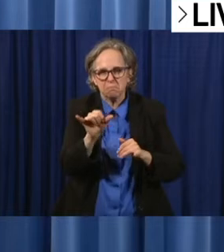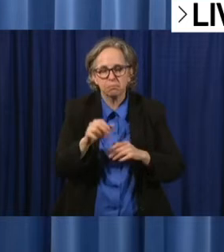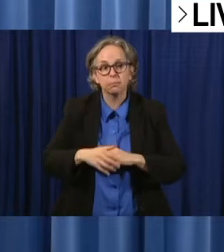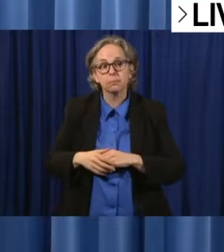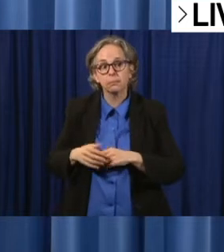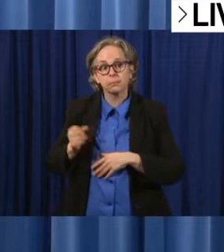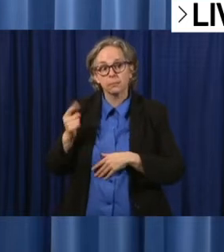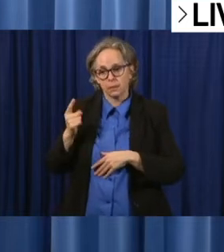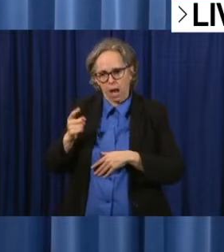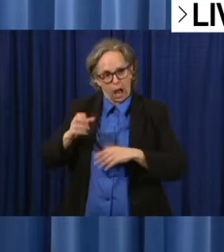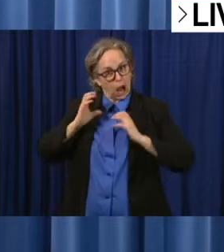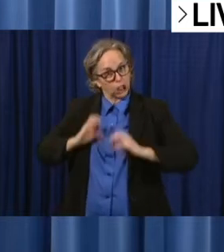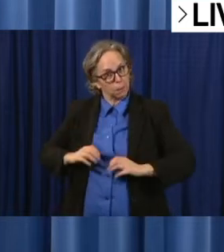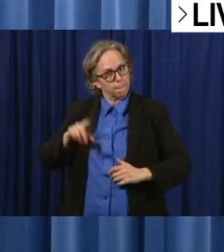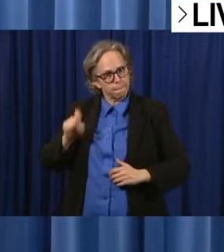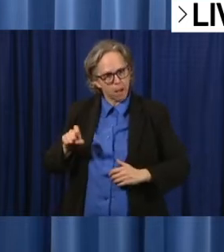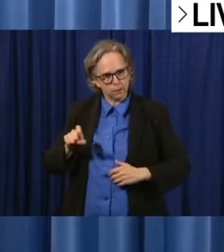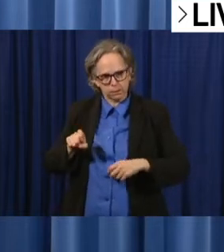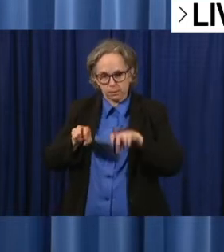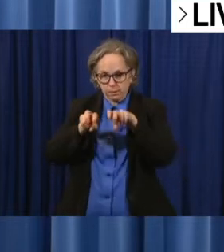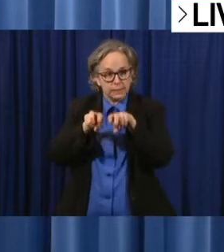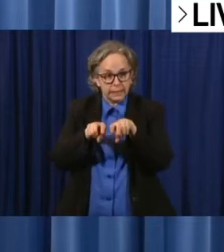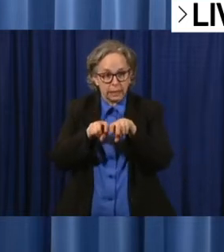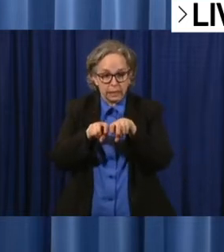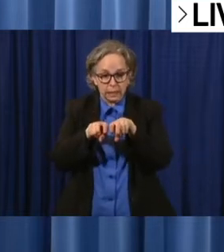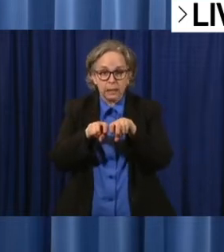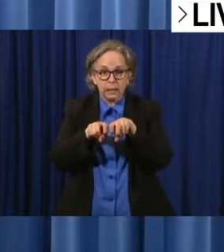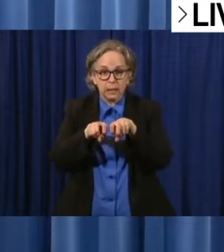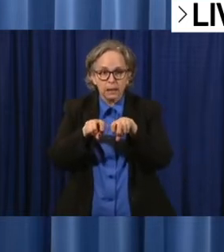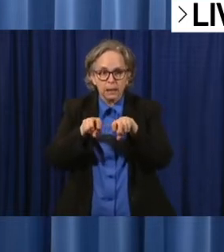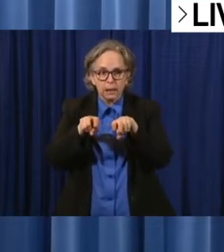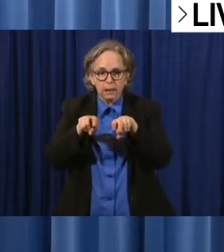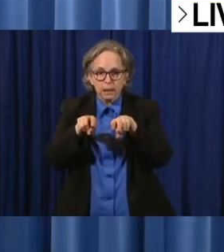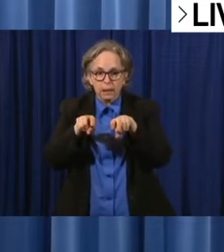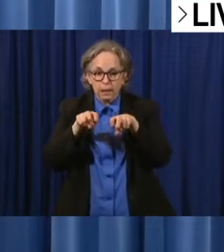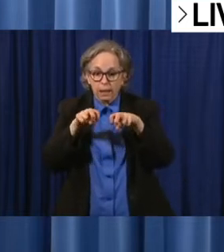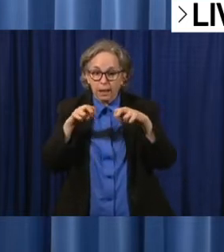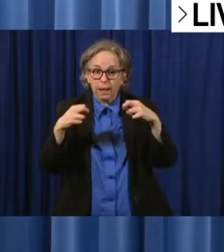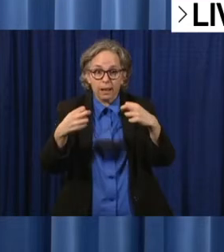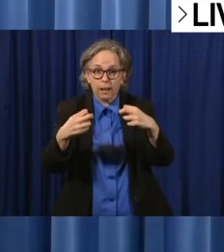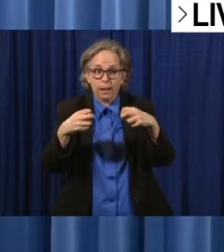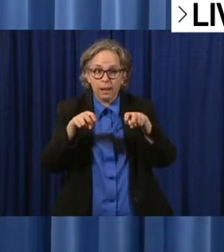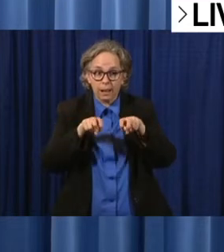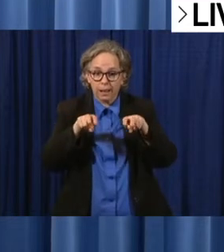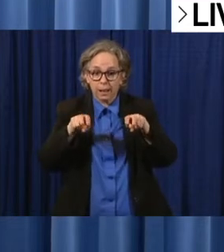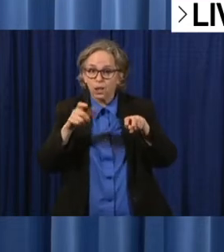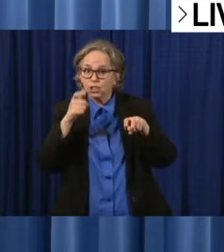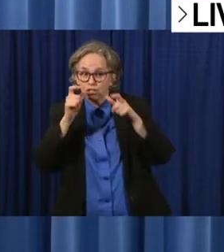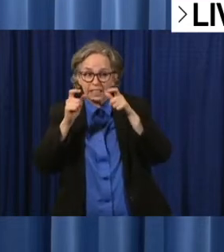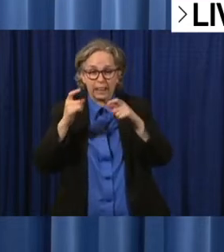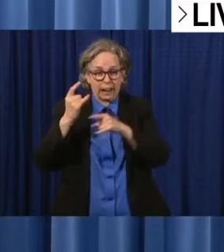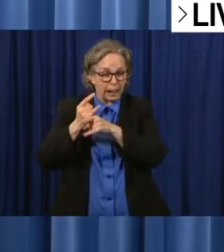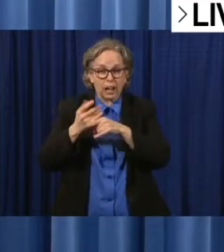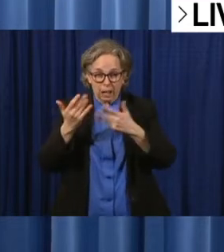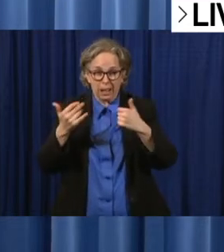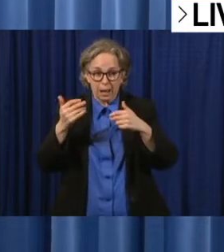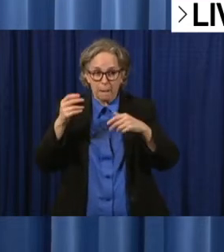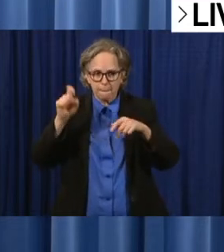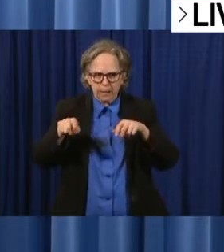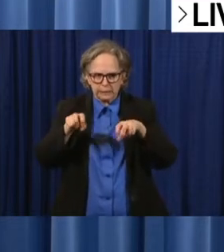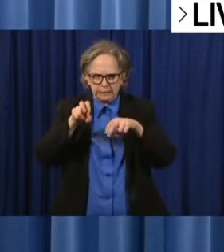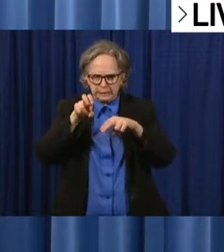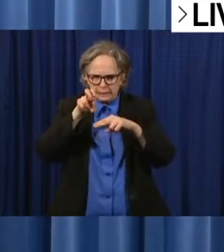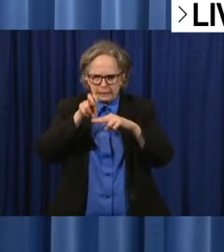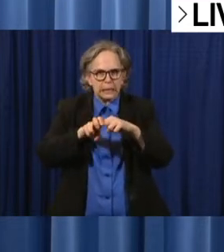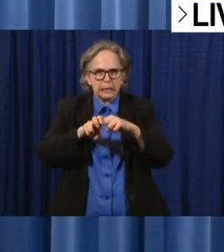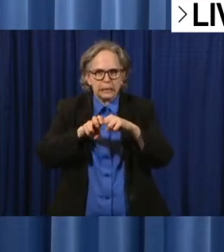be seated when consuming food, beer, wine, and liquor on the premises of the business.